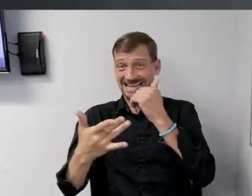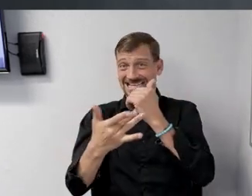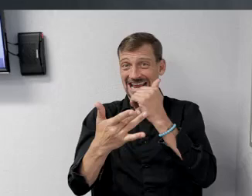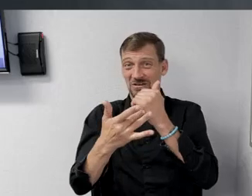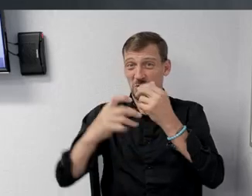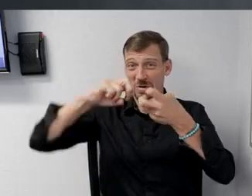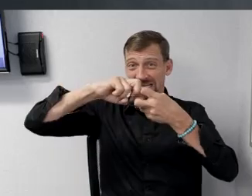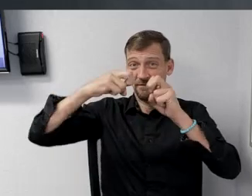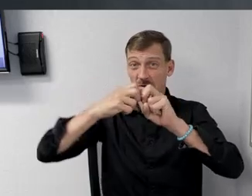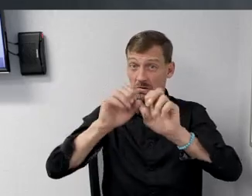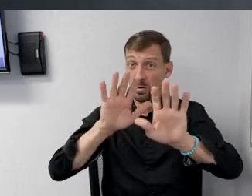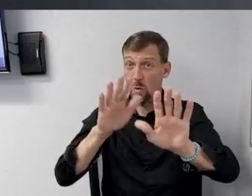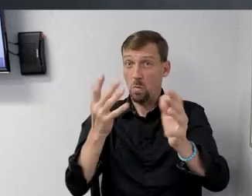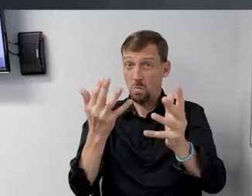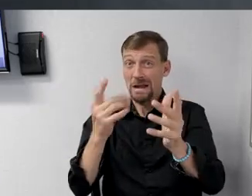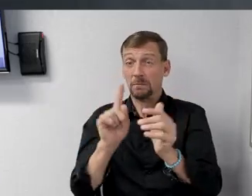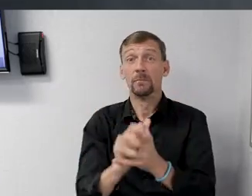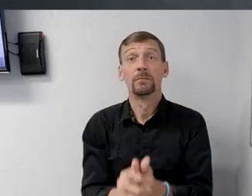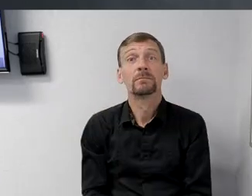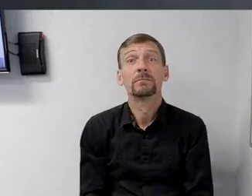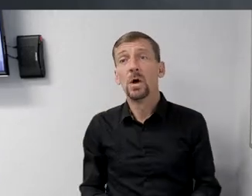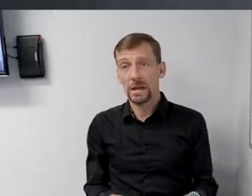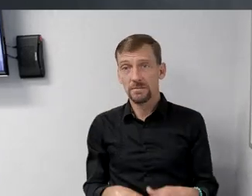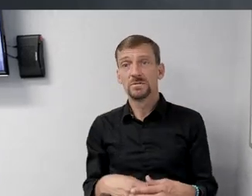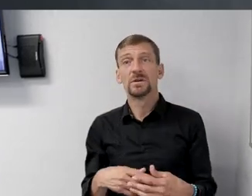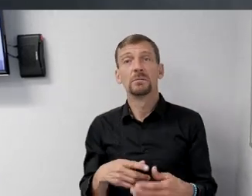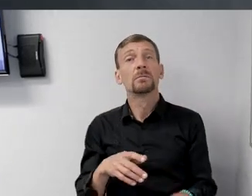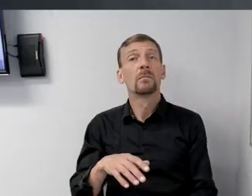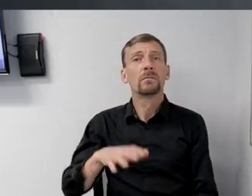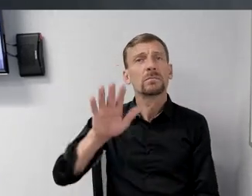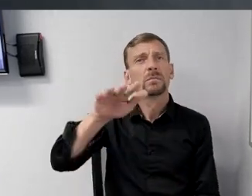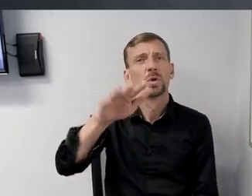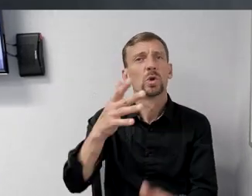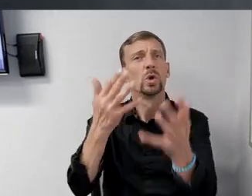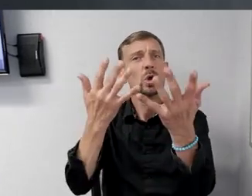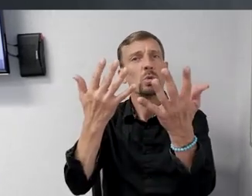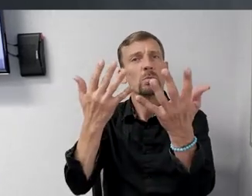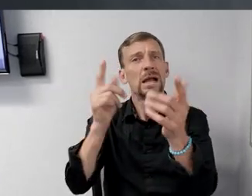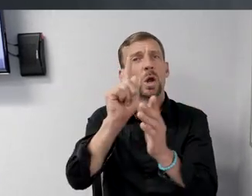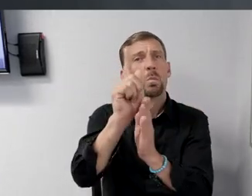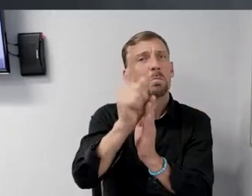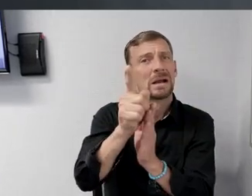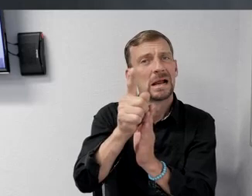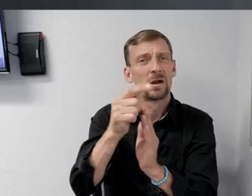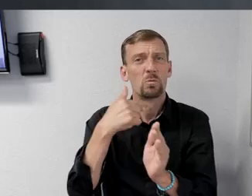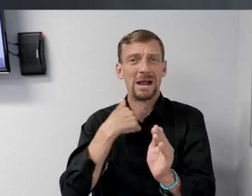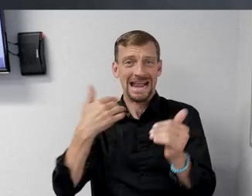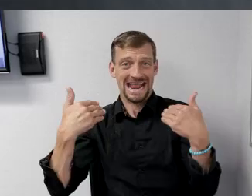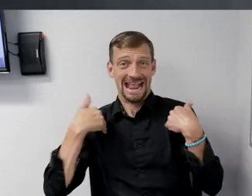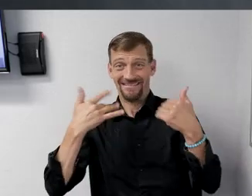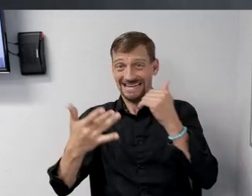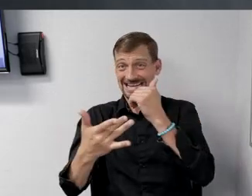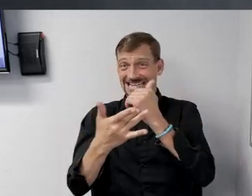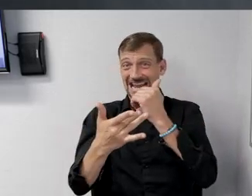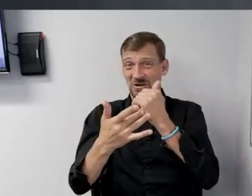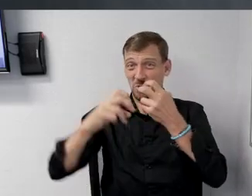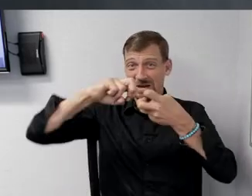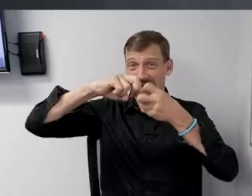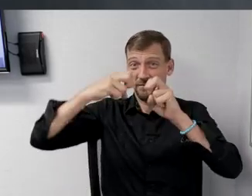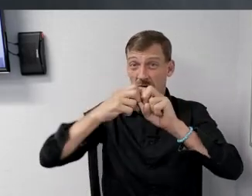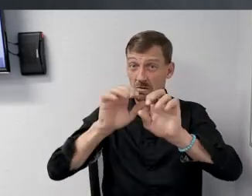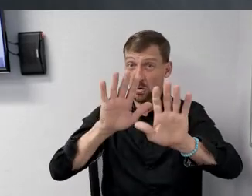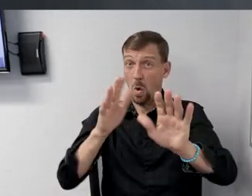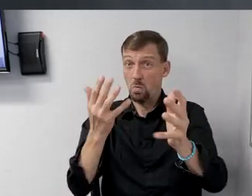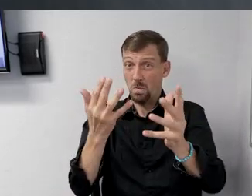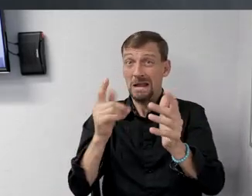and local governments to help them, through the financial crisis that they've all experienced. And I